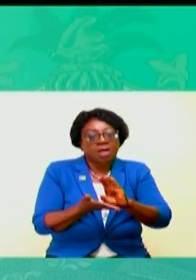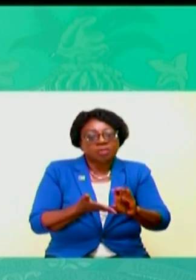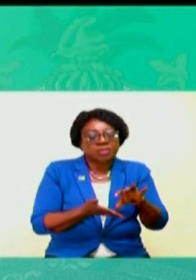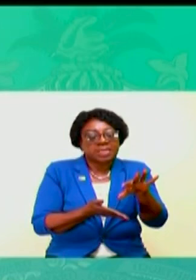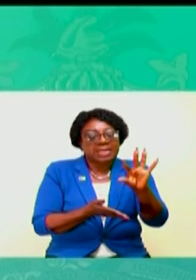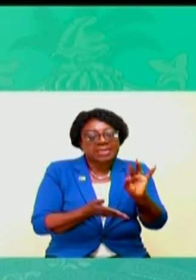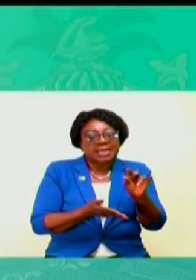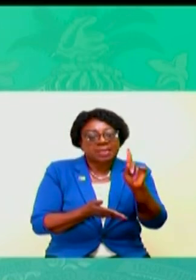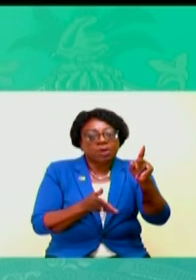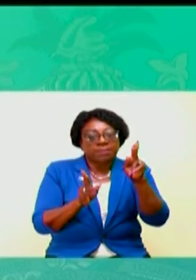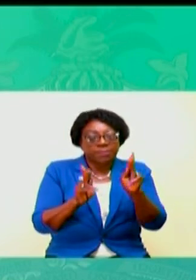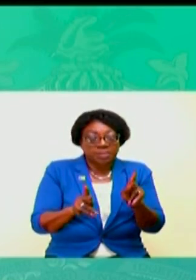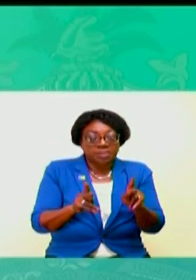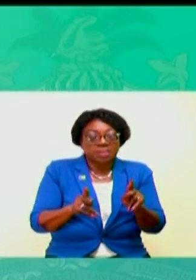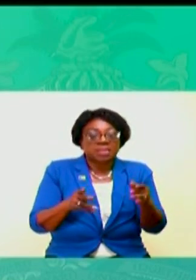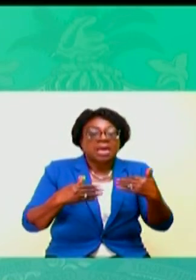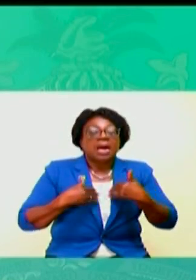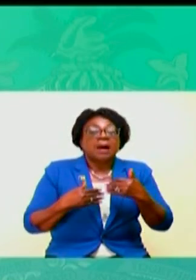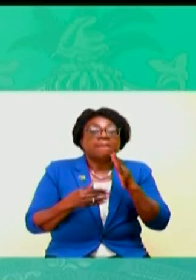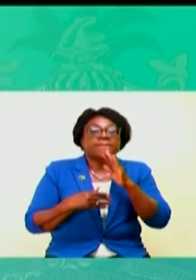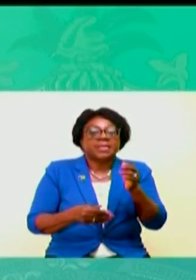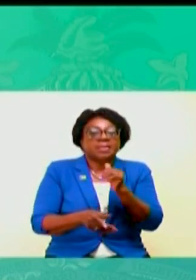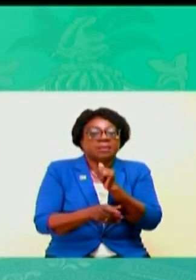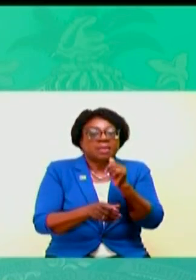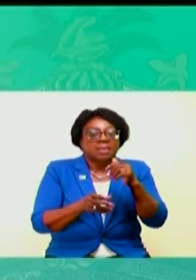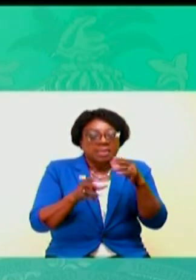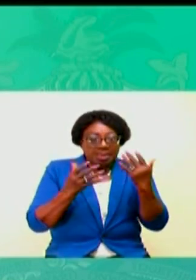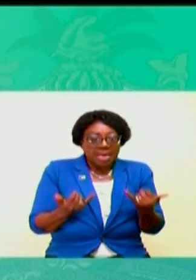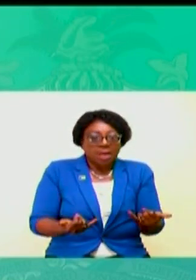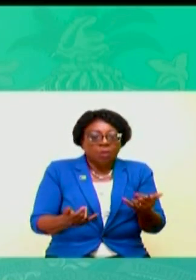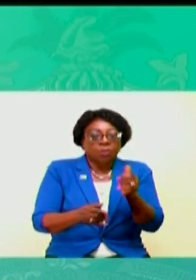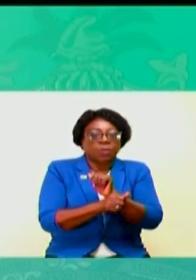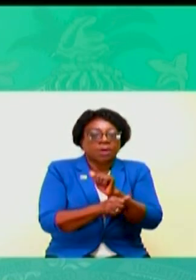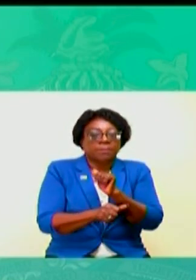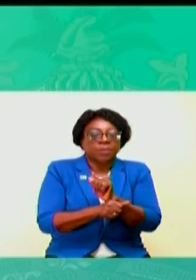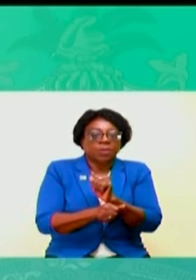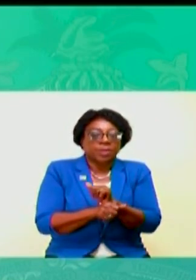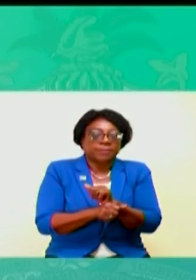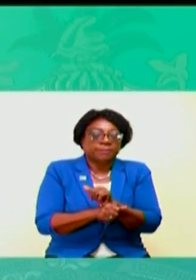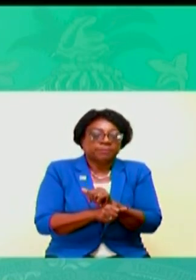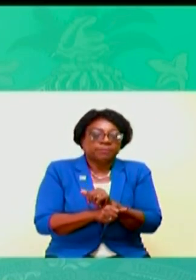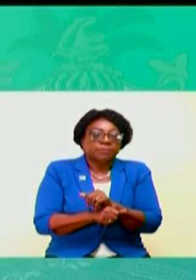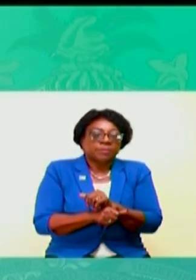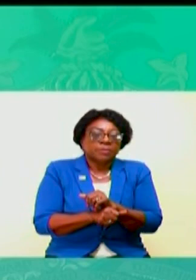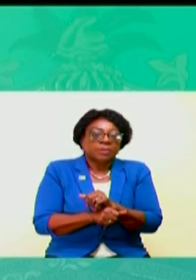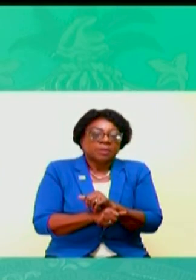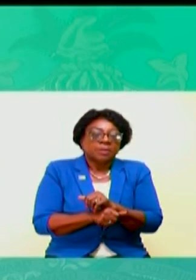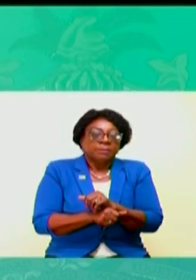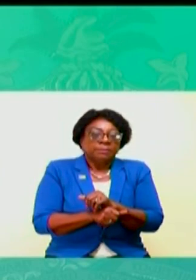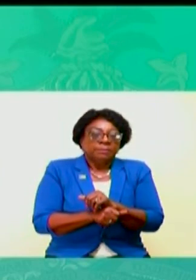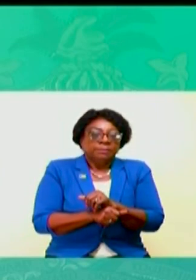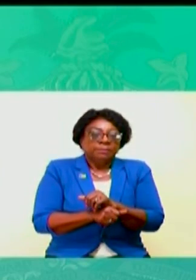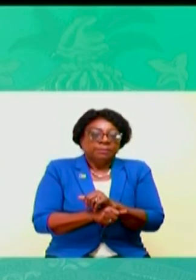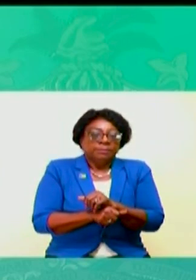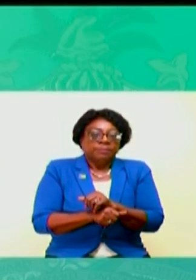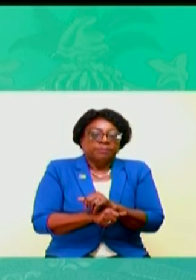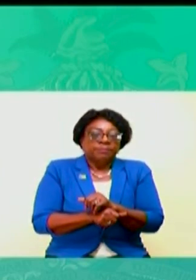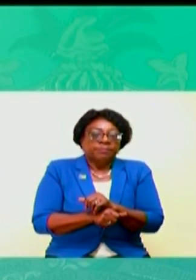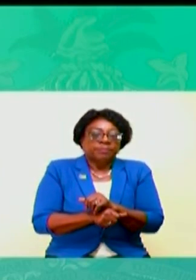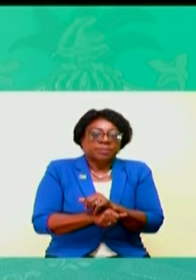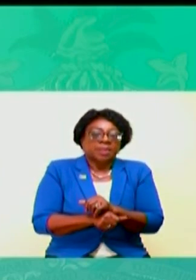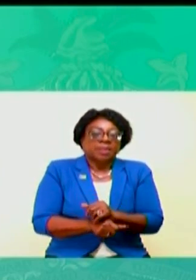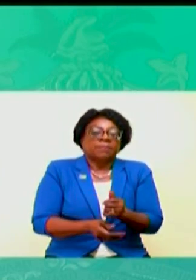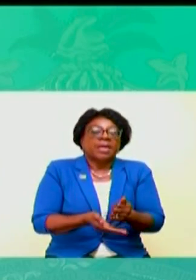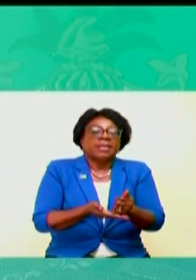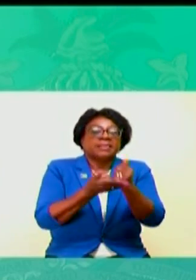491 persons have been employed. God bless you. Mr. Deputy Speaker, while assisting persons